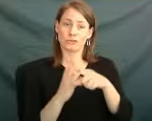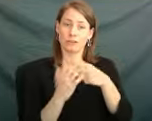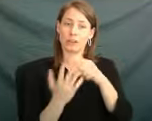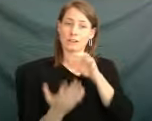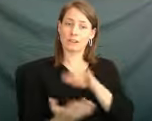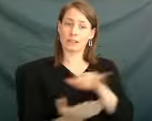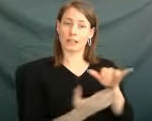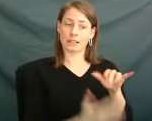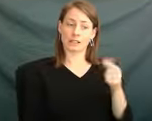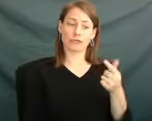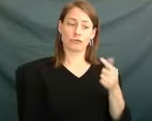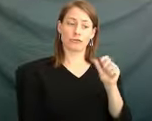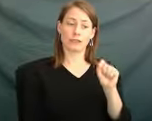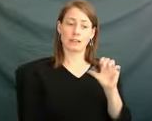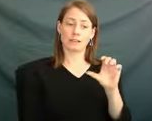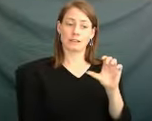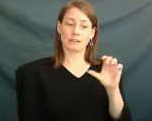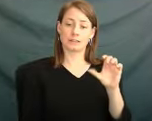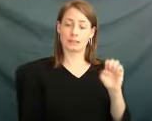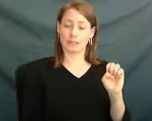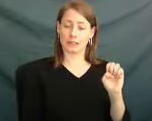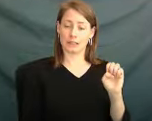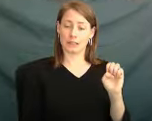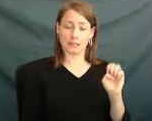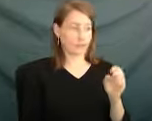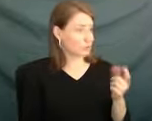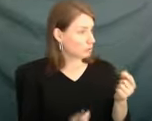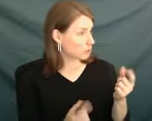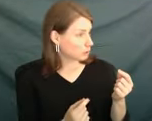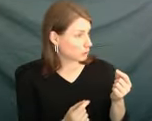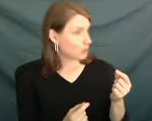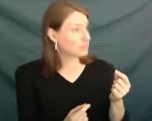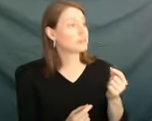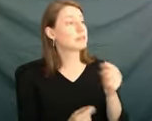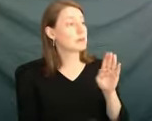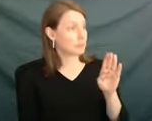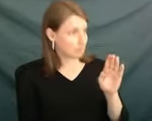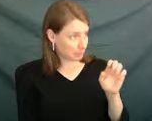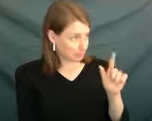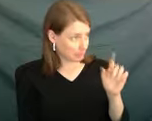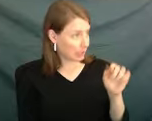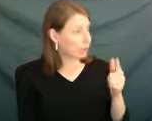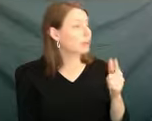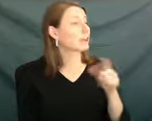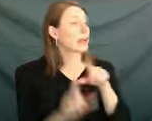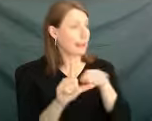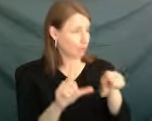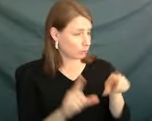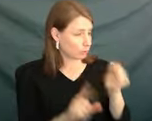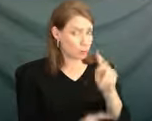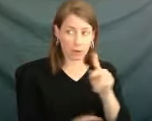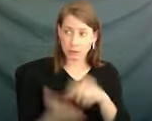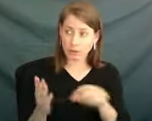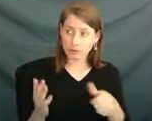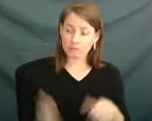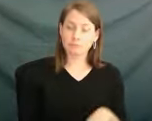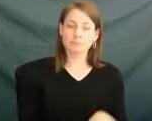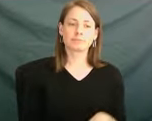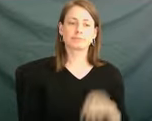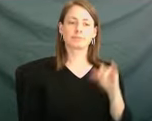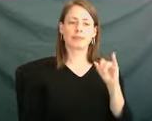at all? Aisha is a mechanical engineering graduate, now on her second year of the Teach First